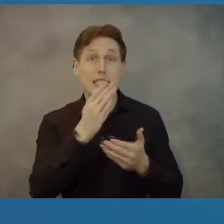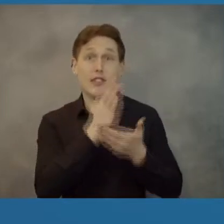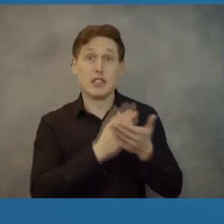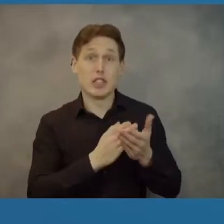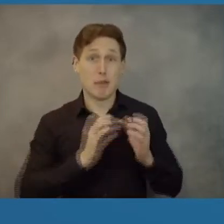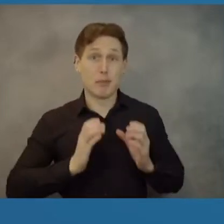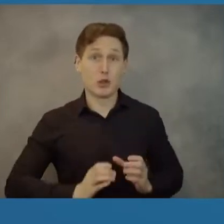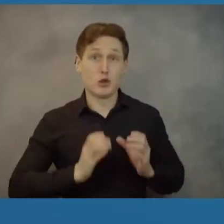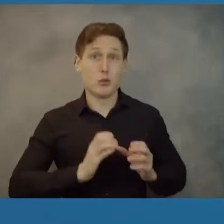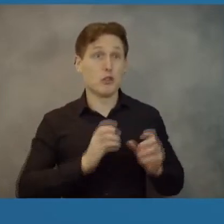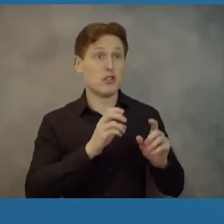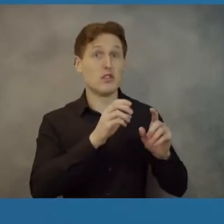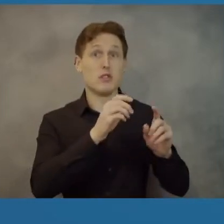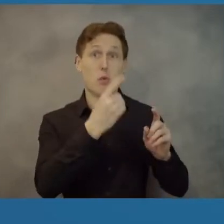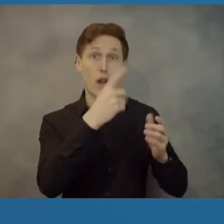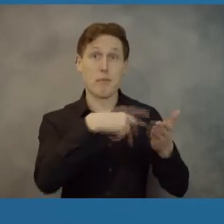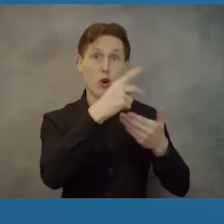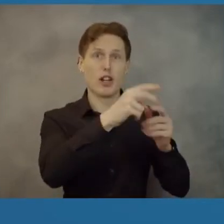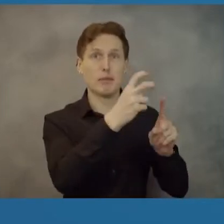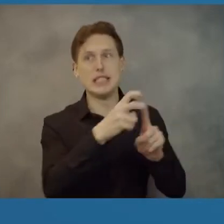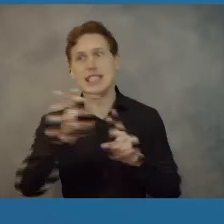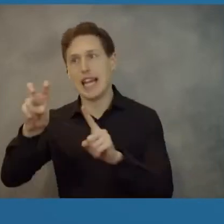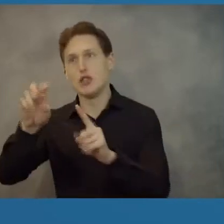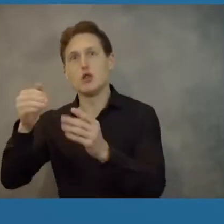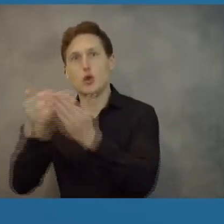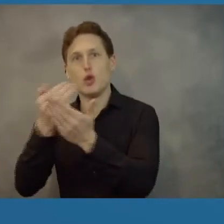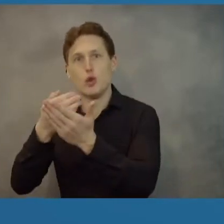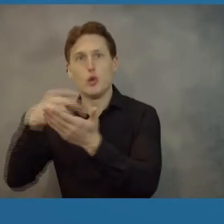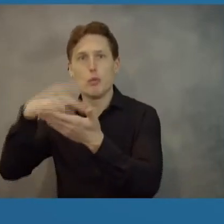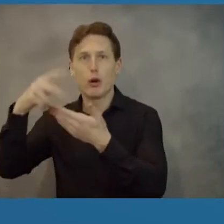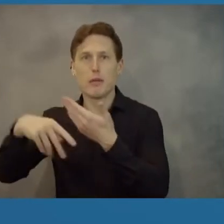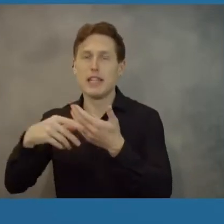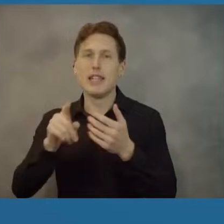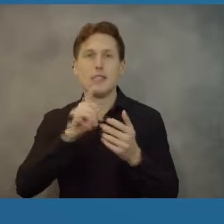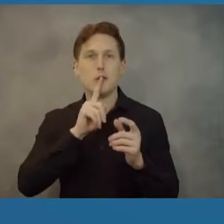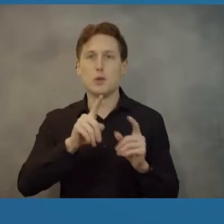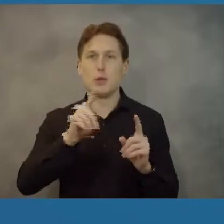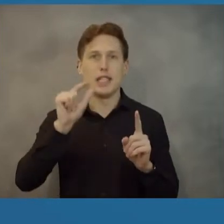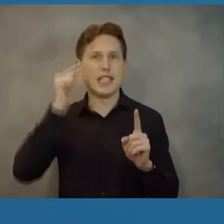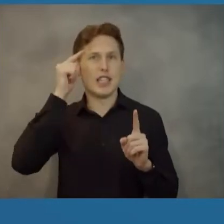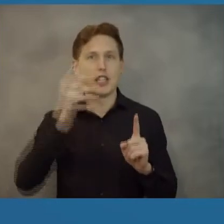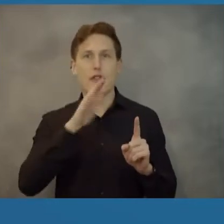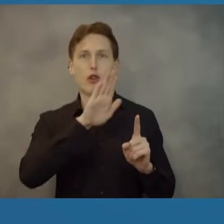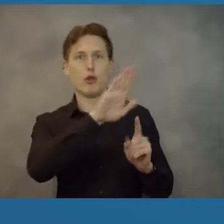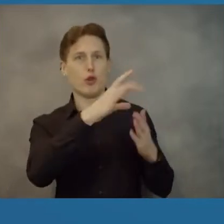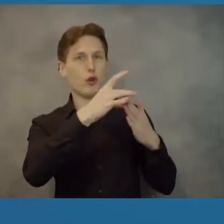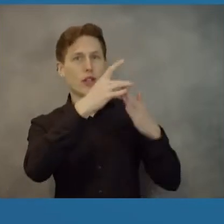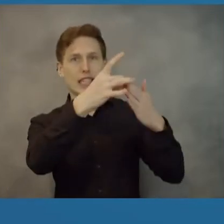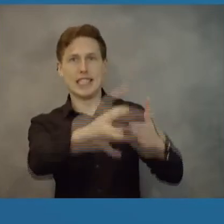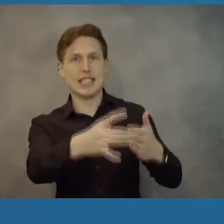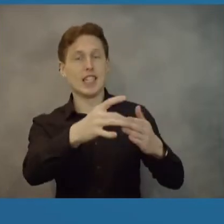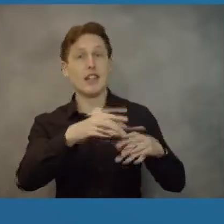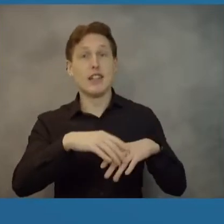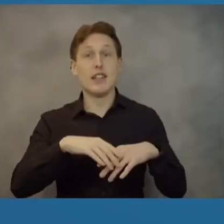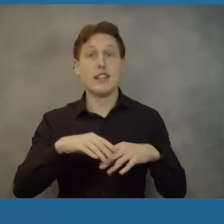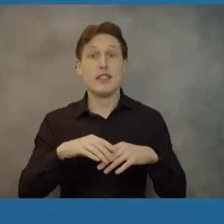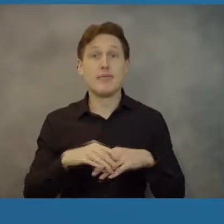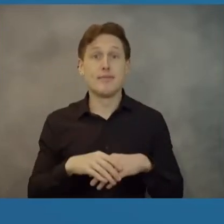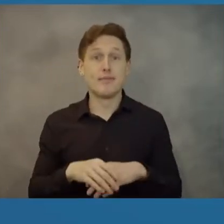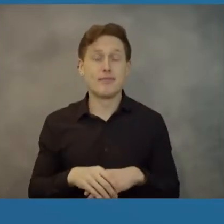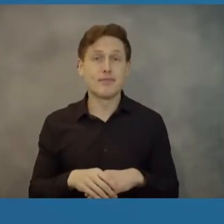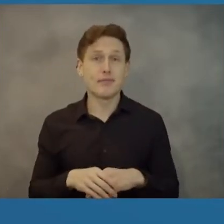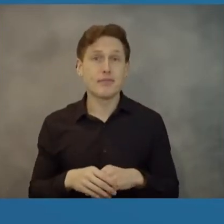over again, it's the governor's charge. The savings are very, very important. The consumer experience is even more so.